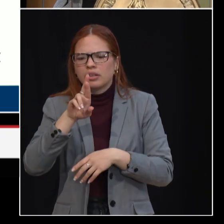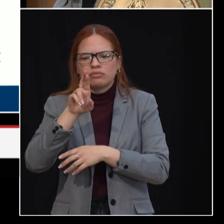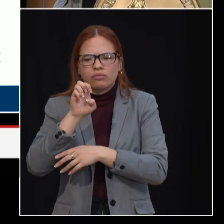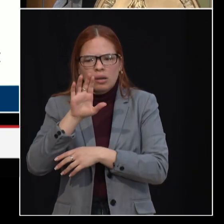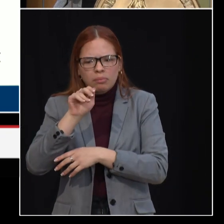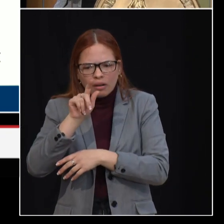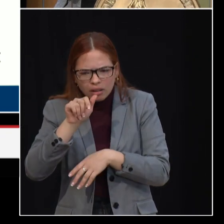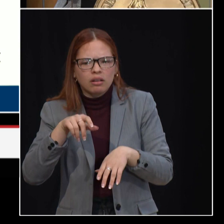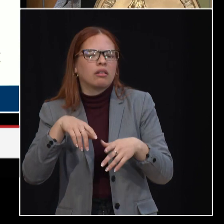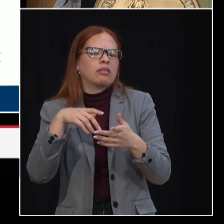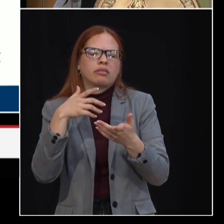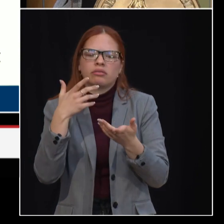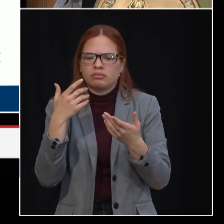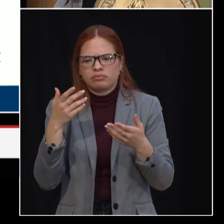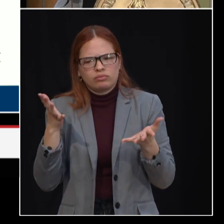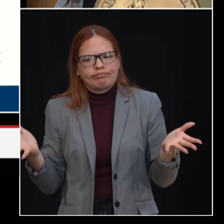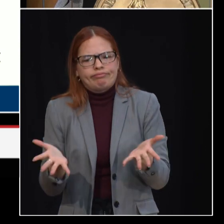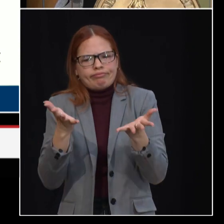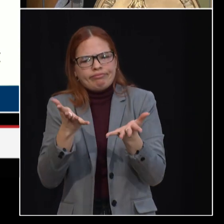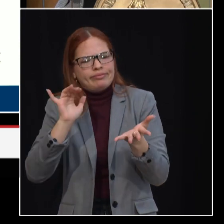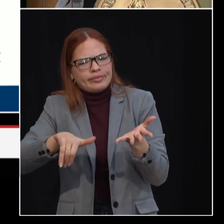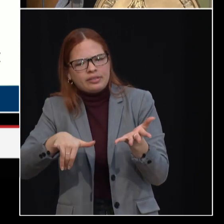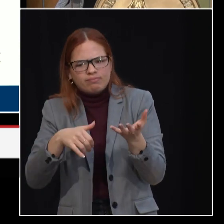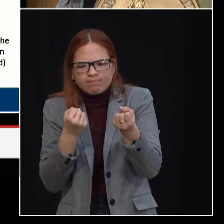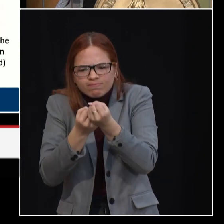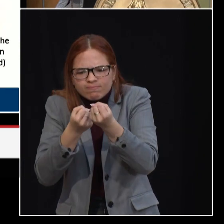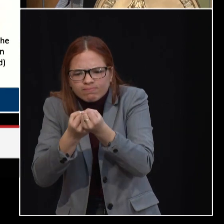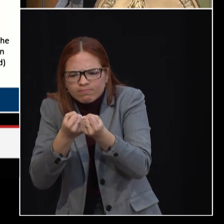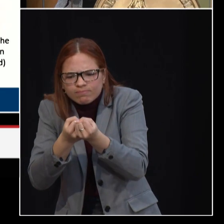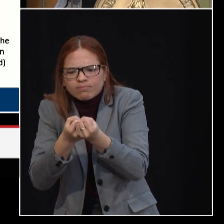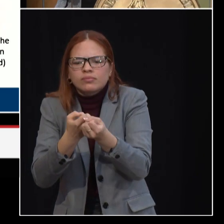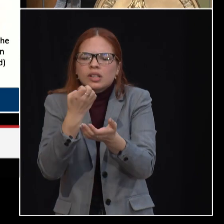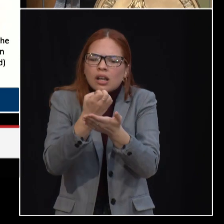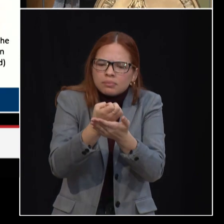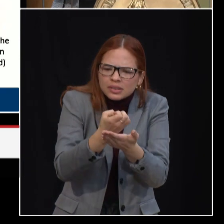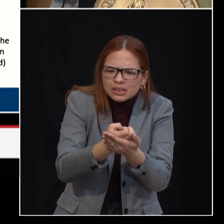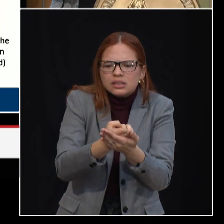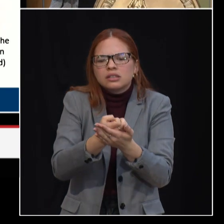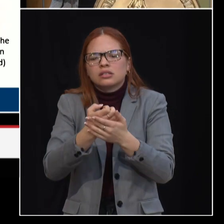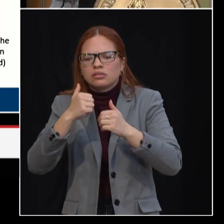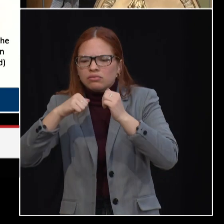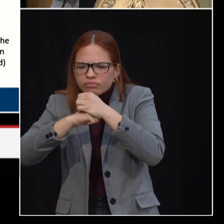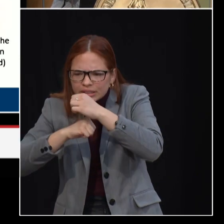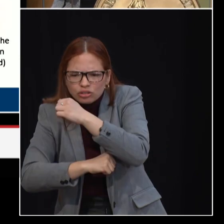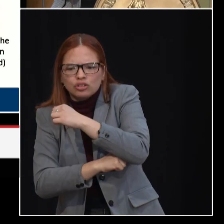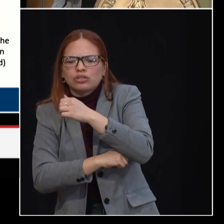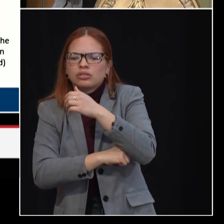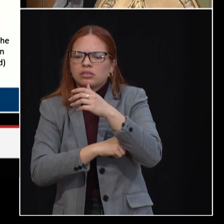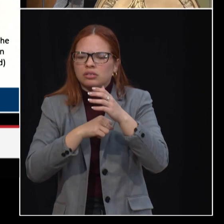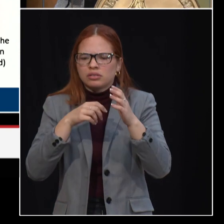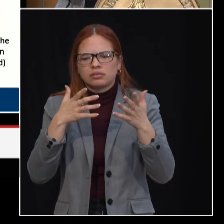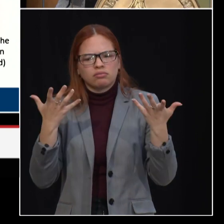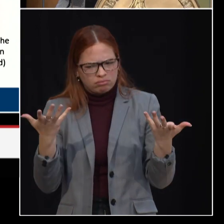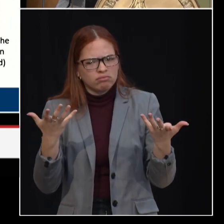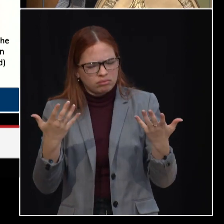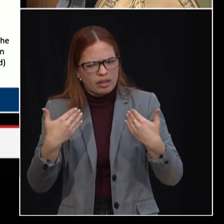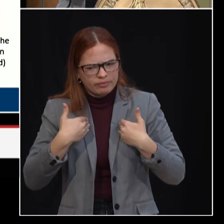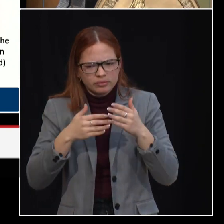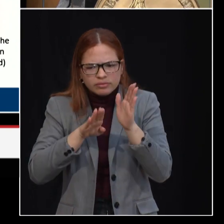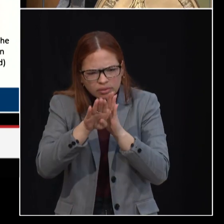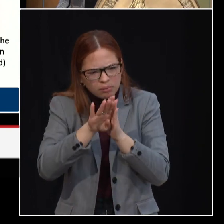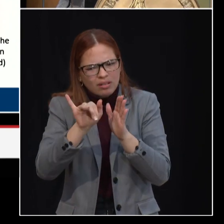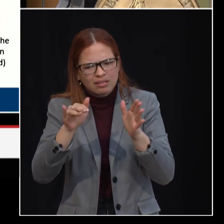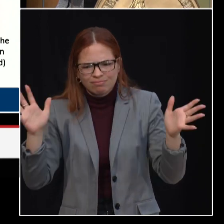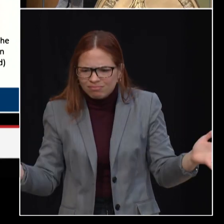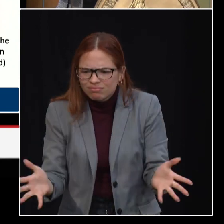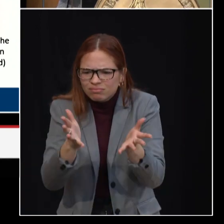in the district, support creative economy infrastructure development, incentivize the creation of creative economy jobs